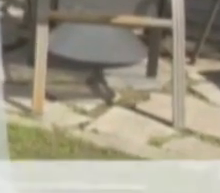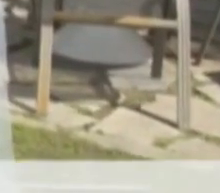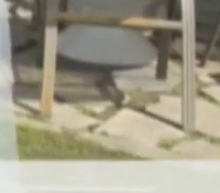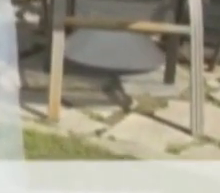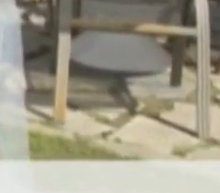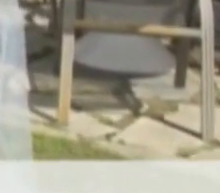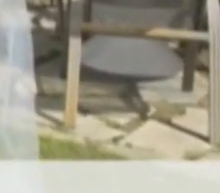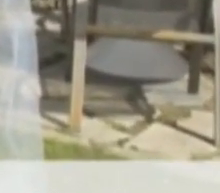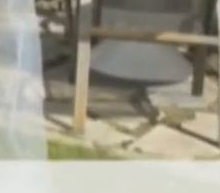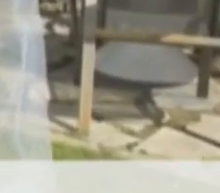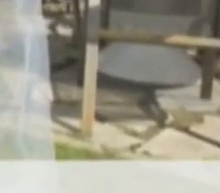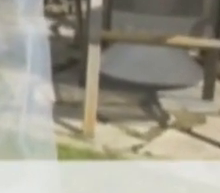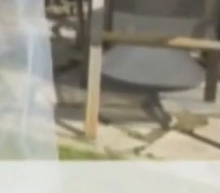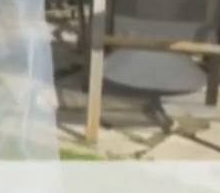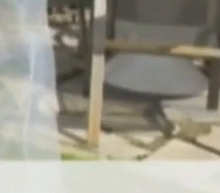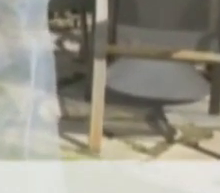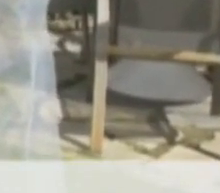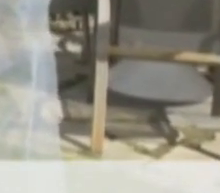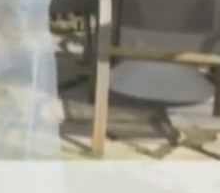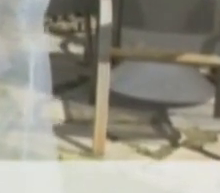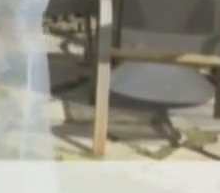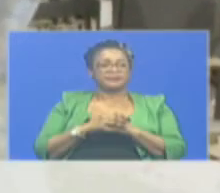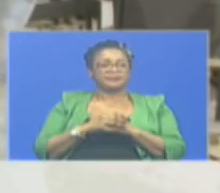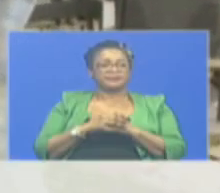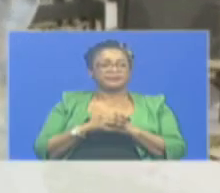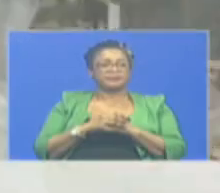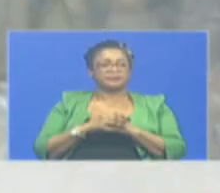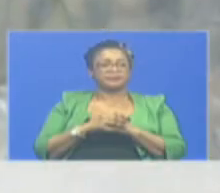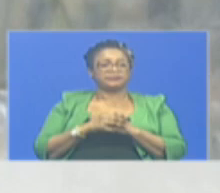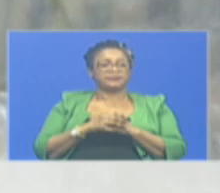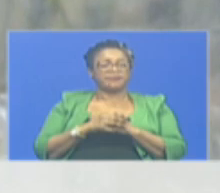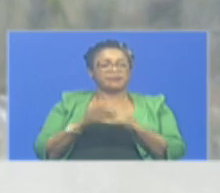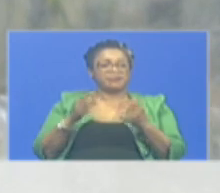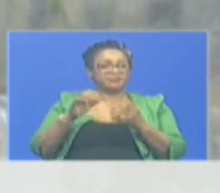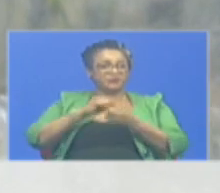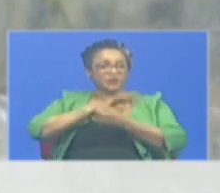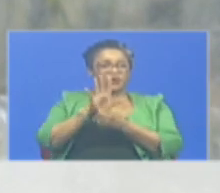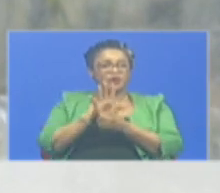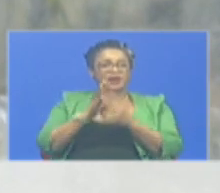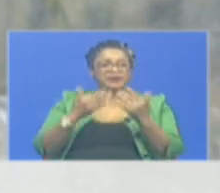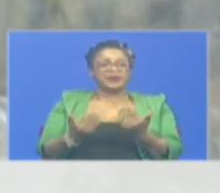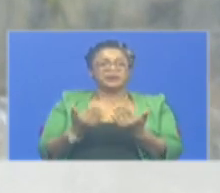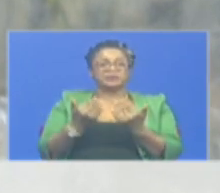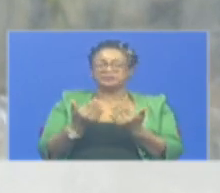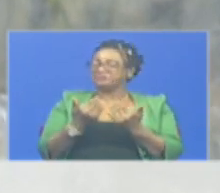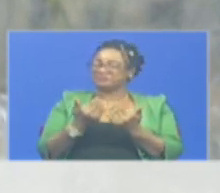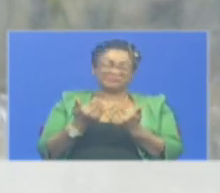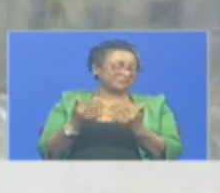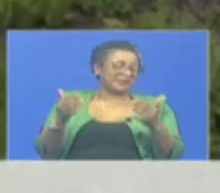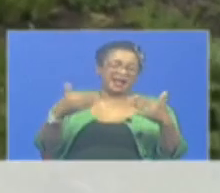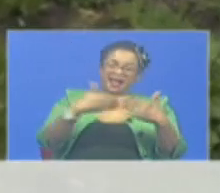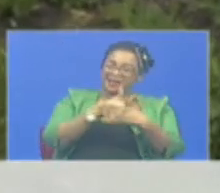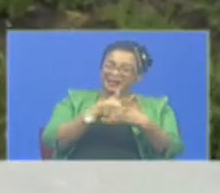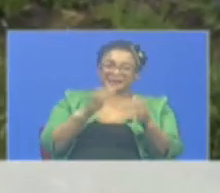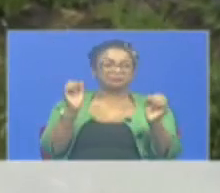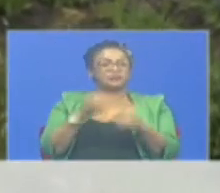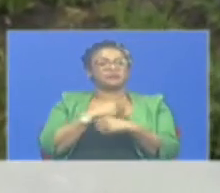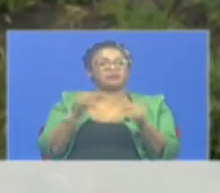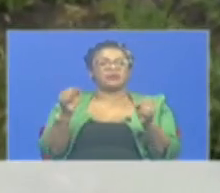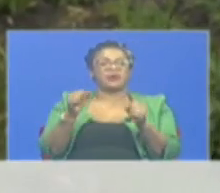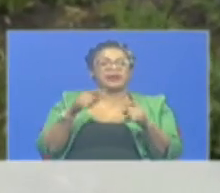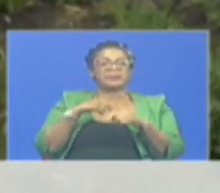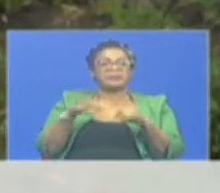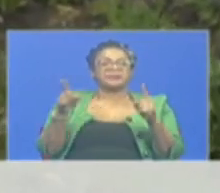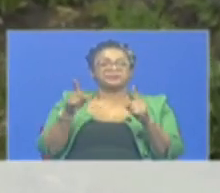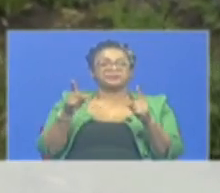changed human interaction, and hugging and embracing are, well, no longer possible. But a Canadian family has devised